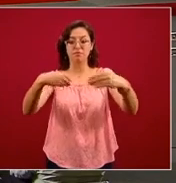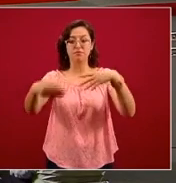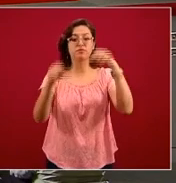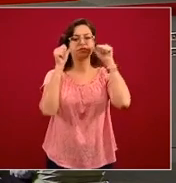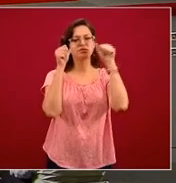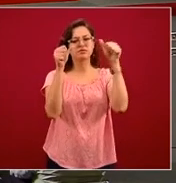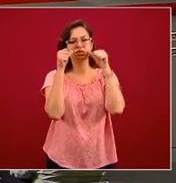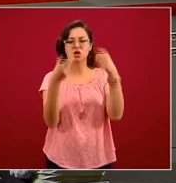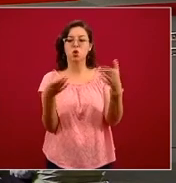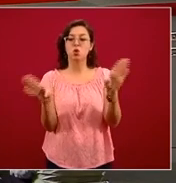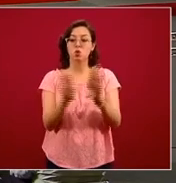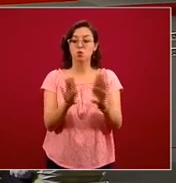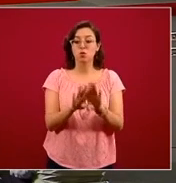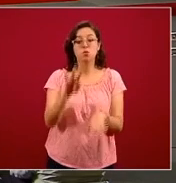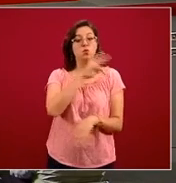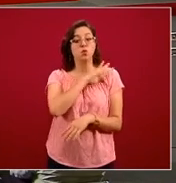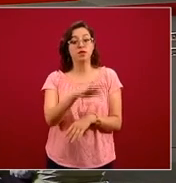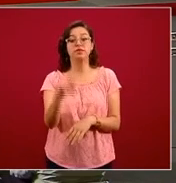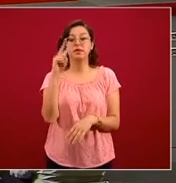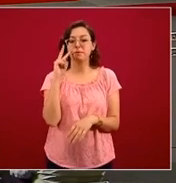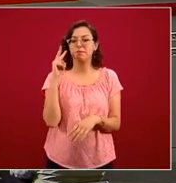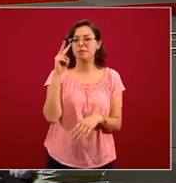pandemic.